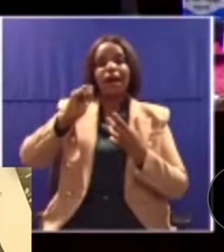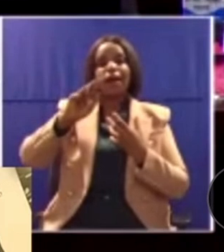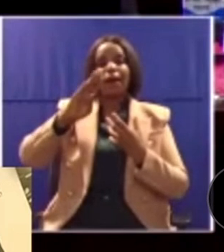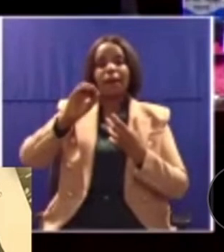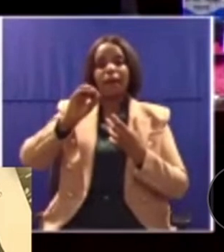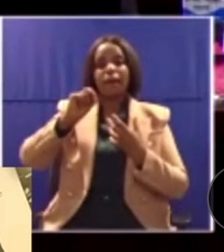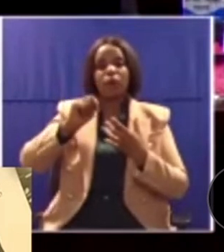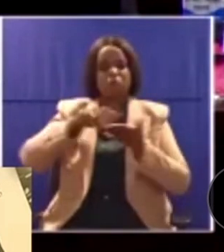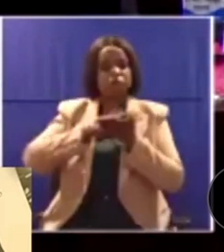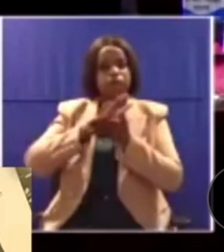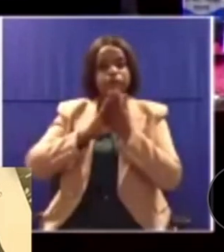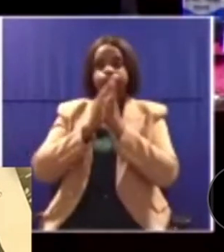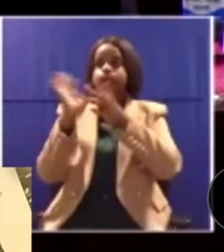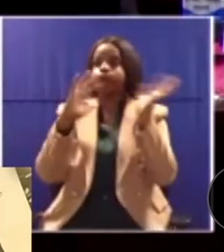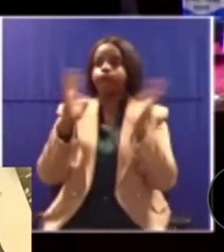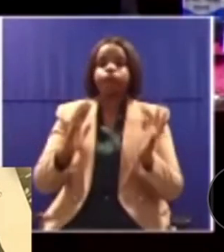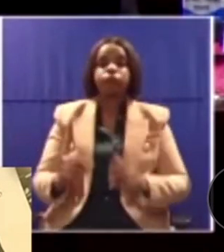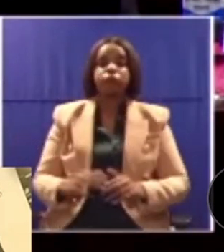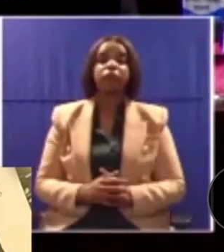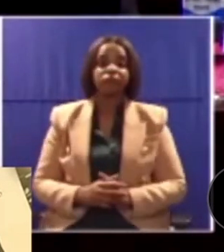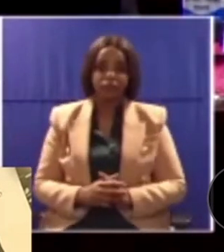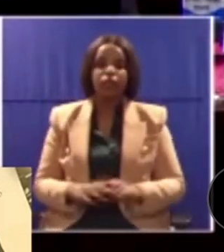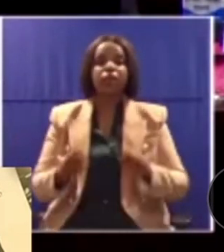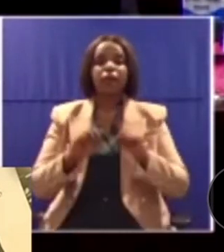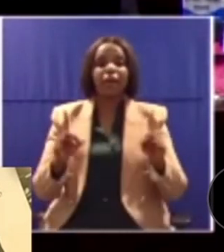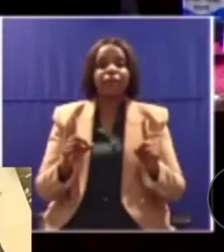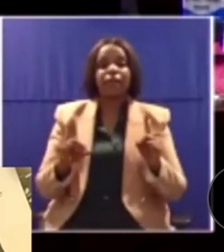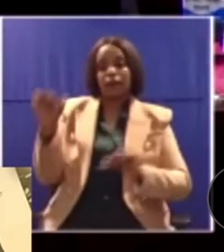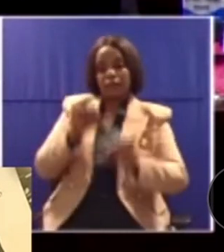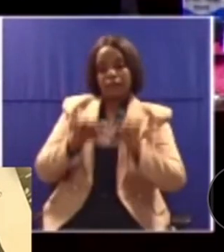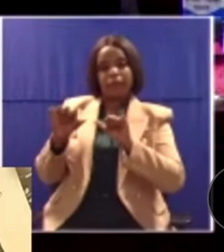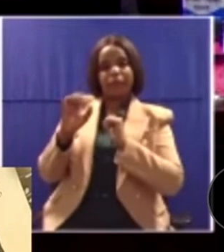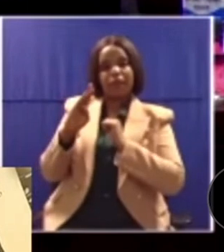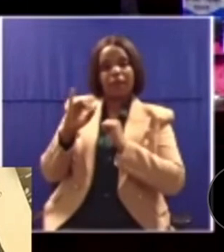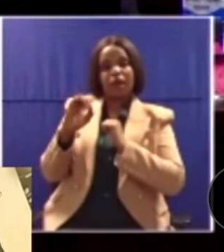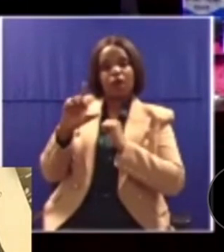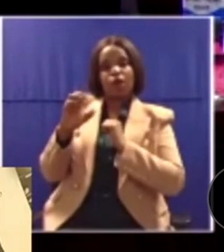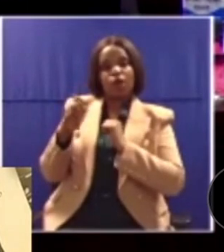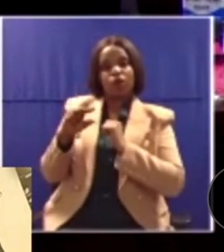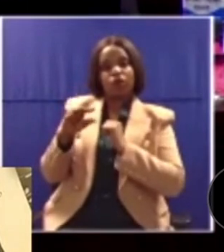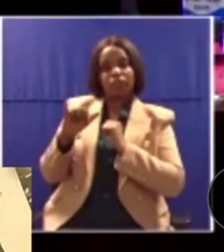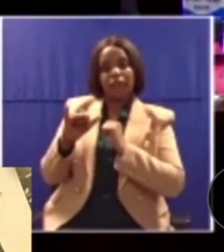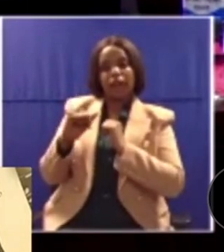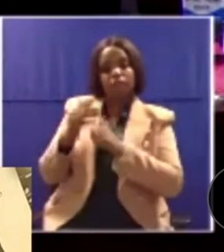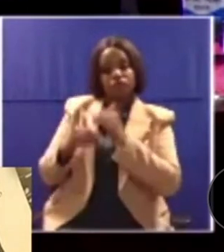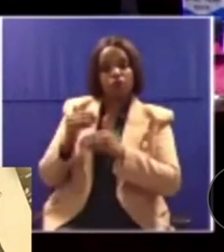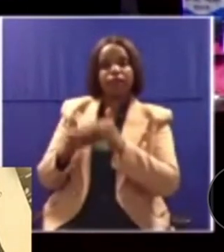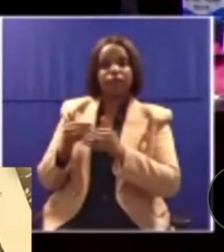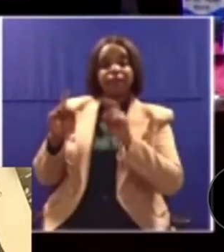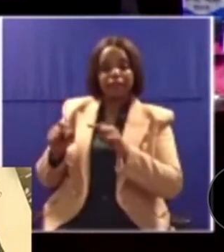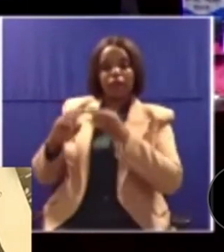progressively bound in biological processes, and that is the base of present-day fossil